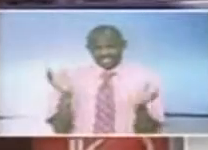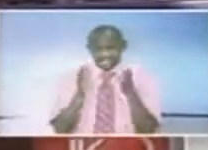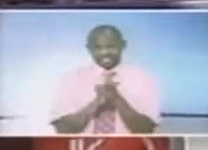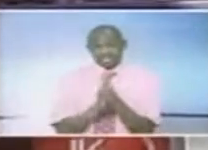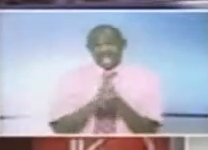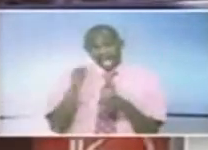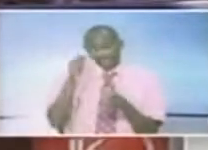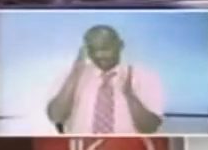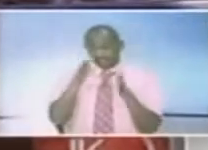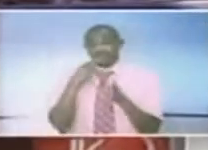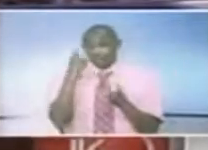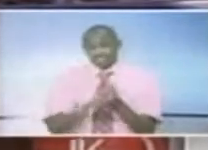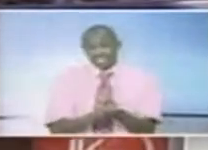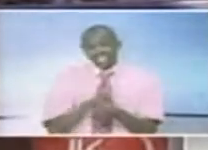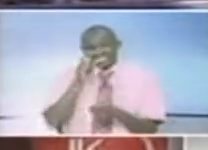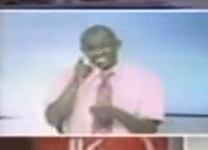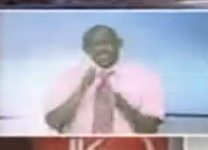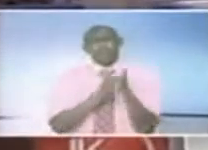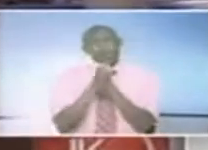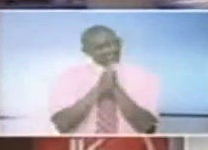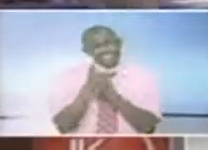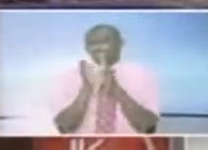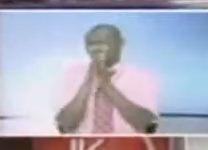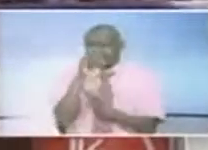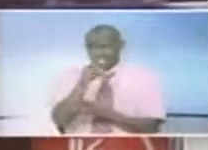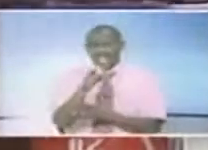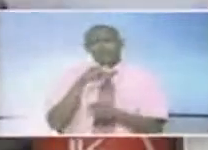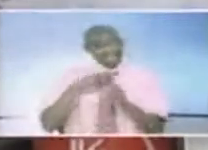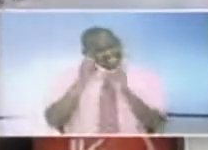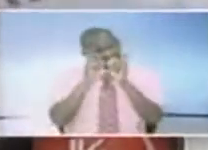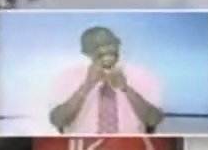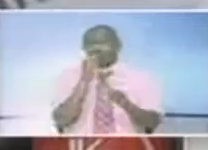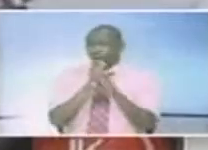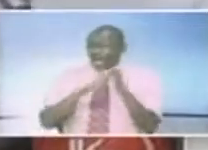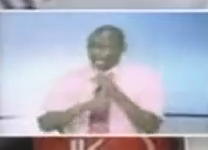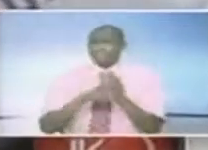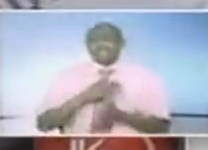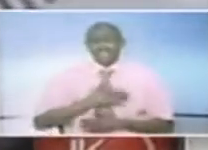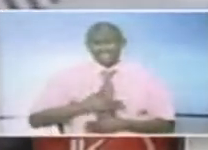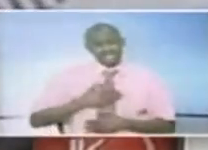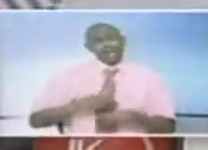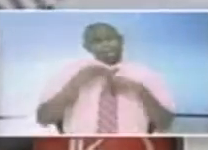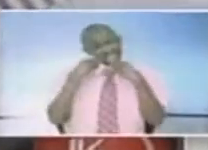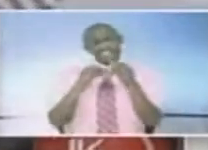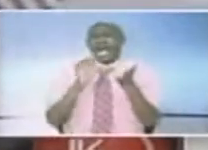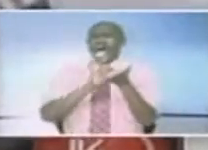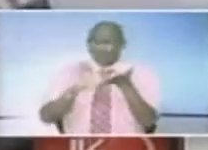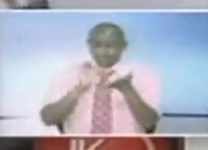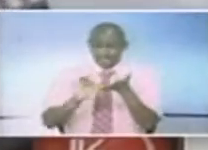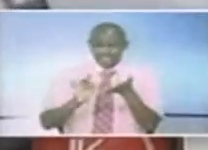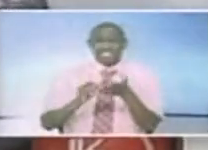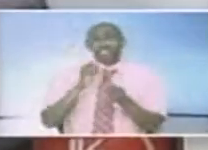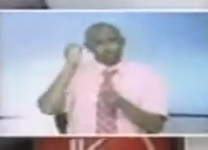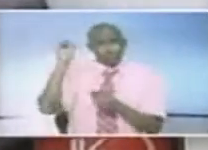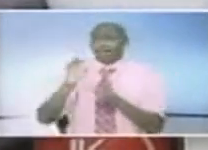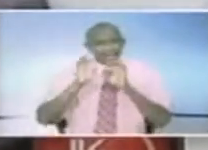Benjamin Ondigi, what a motivating story, amazing talent and hard work. Please, mpe iPad